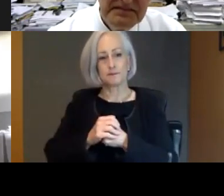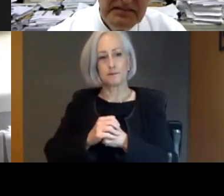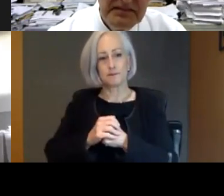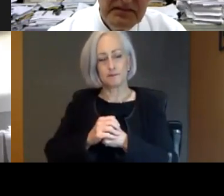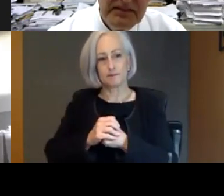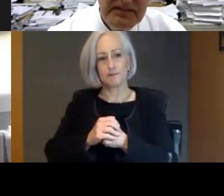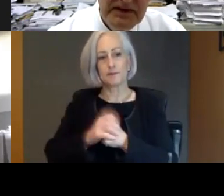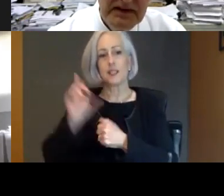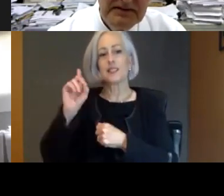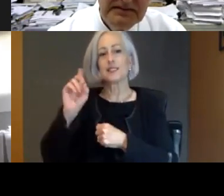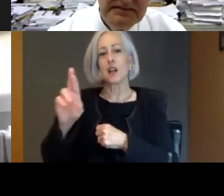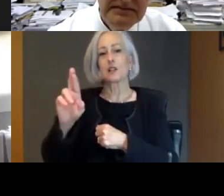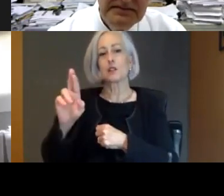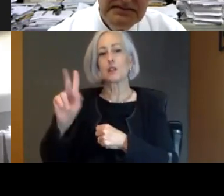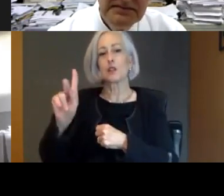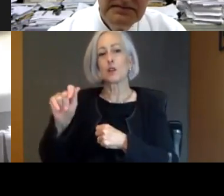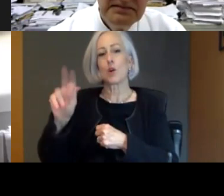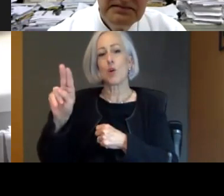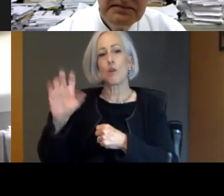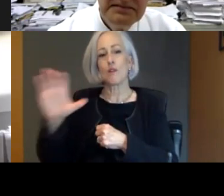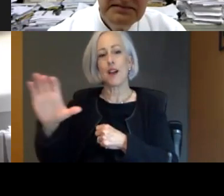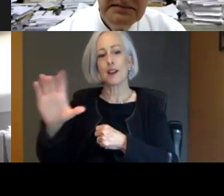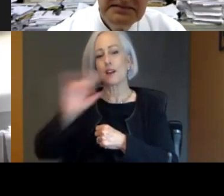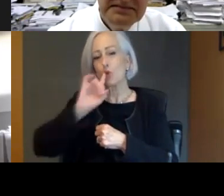Dr. Kovac, eternally grateful.